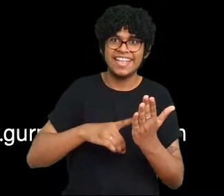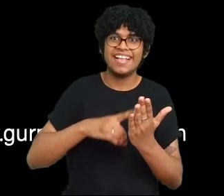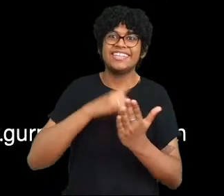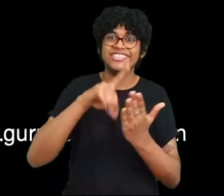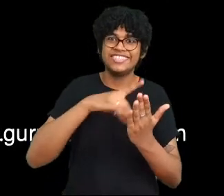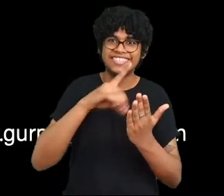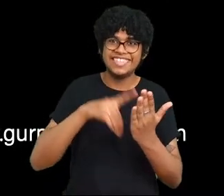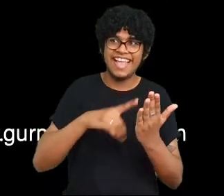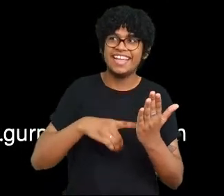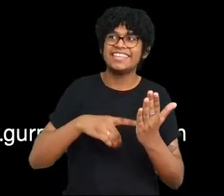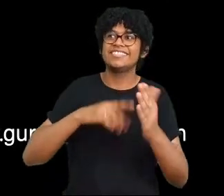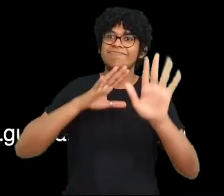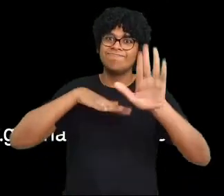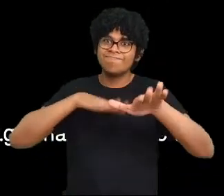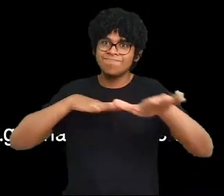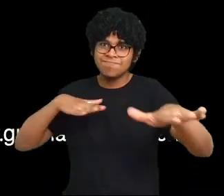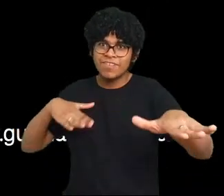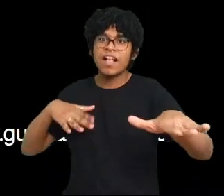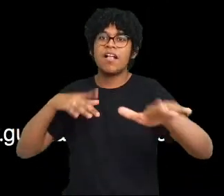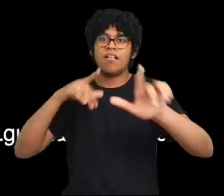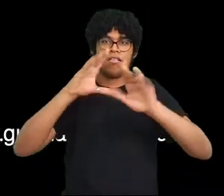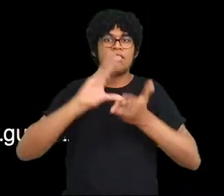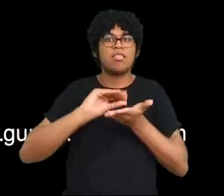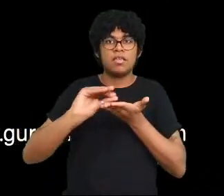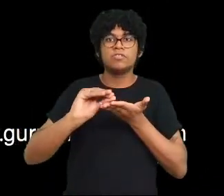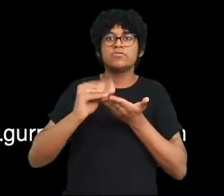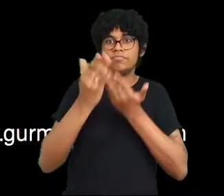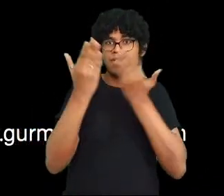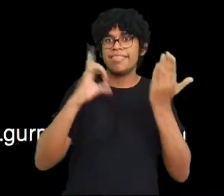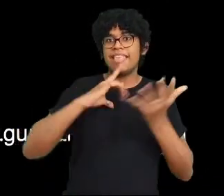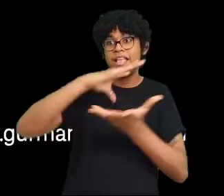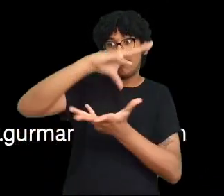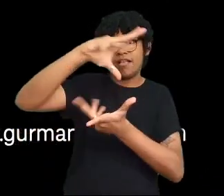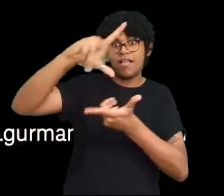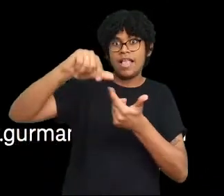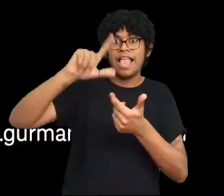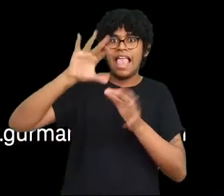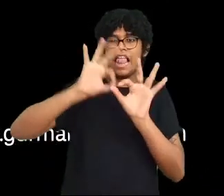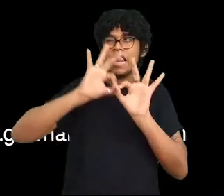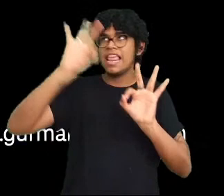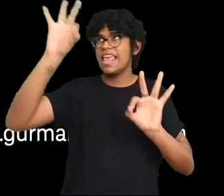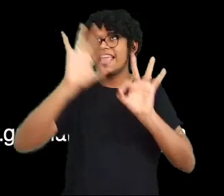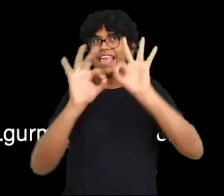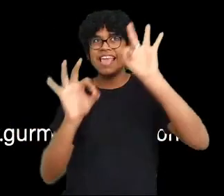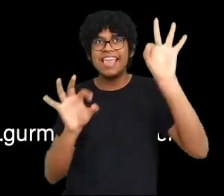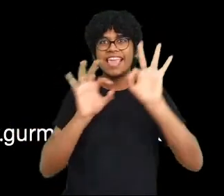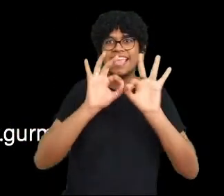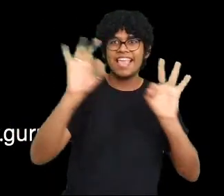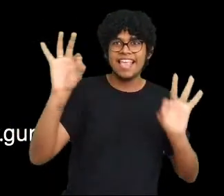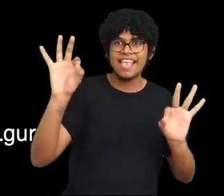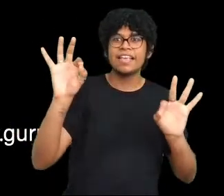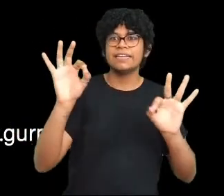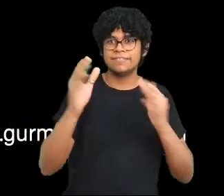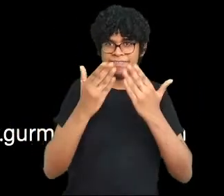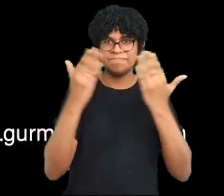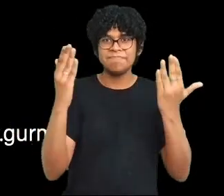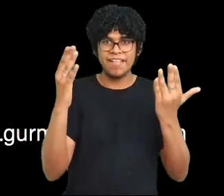movement of those points or lines that you see are actually bus routes and bus rides.